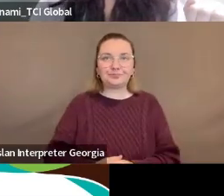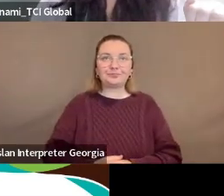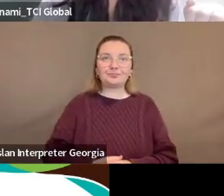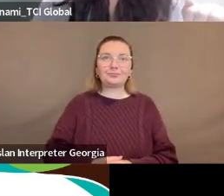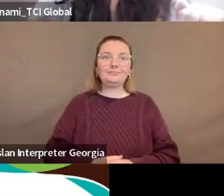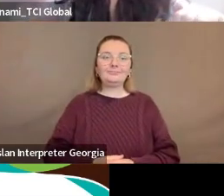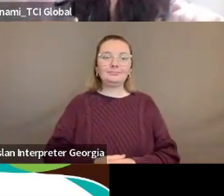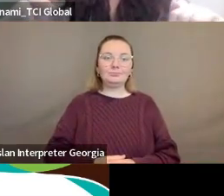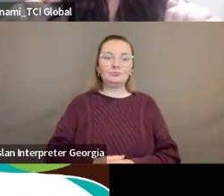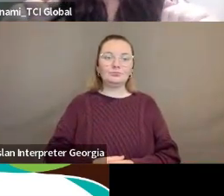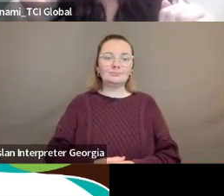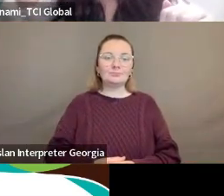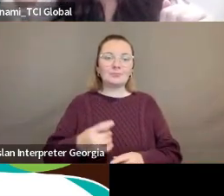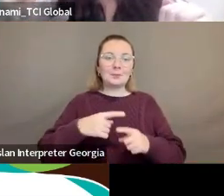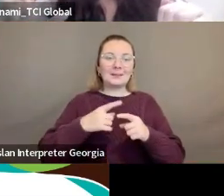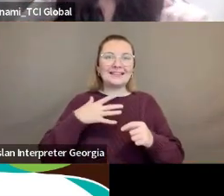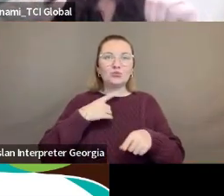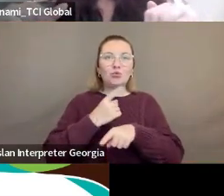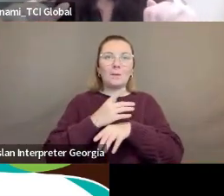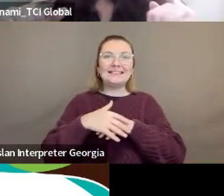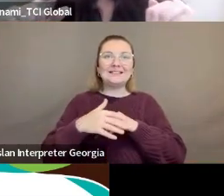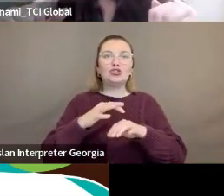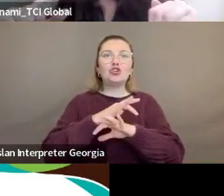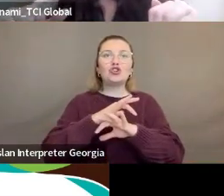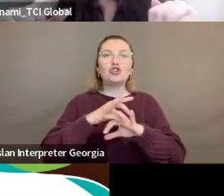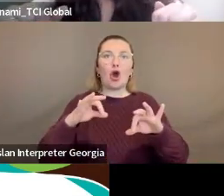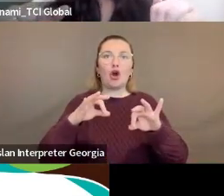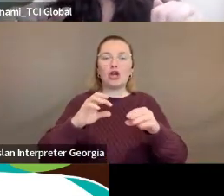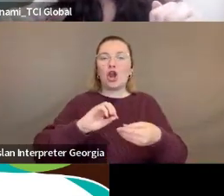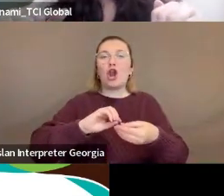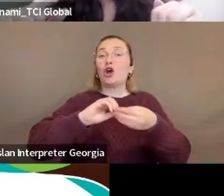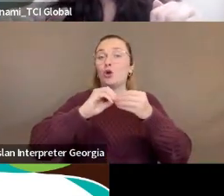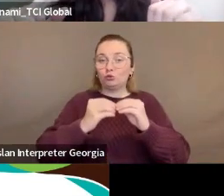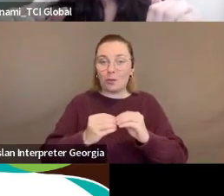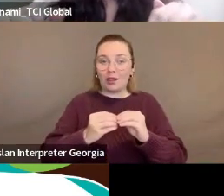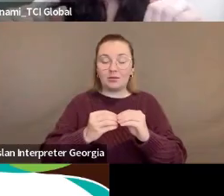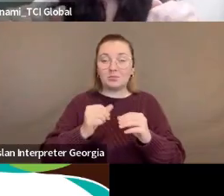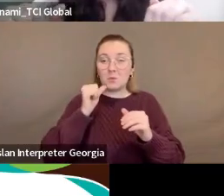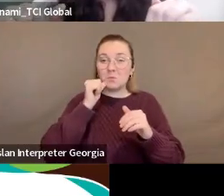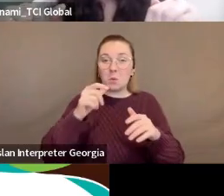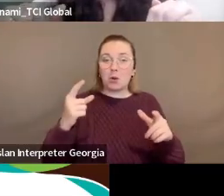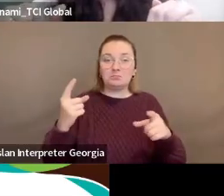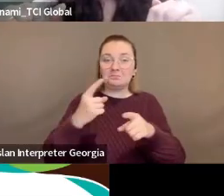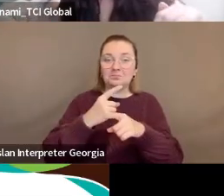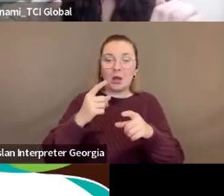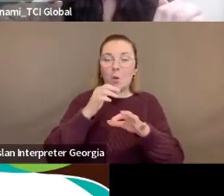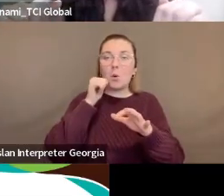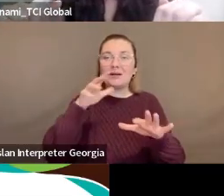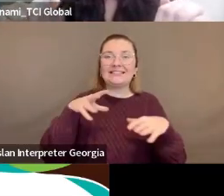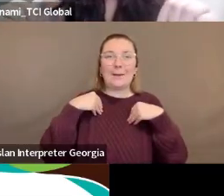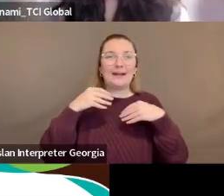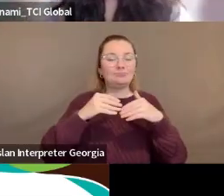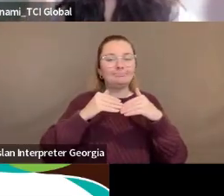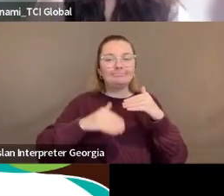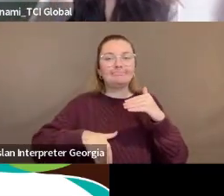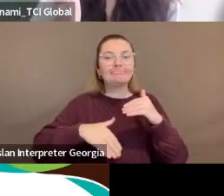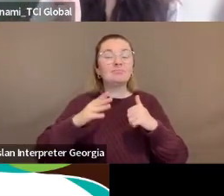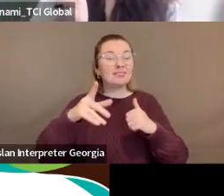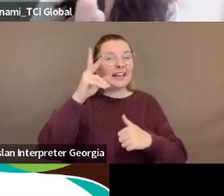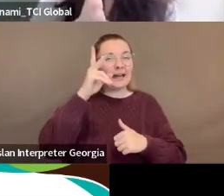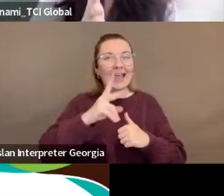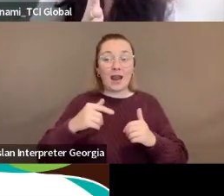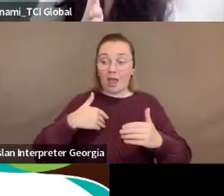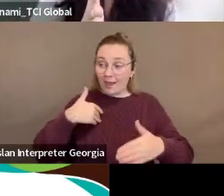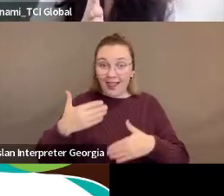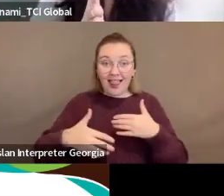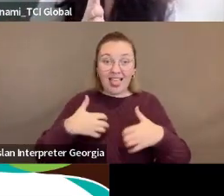We also need to talk about the non-negotiables when we're talking about deinstitutionalization. Again, the momentum